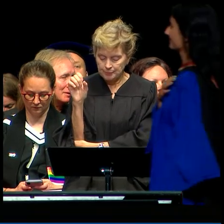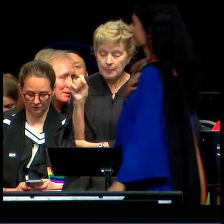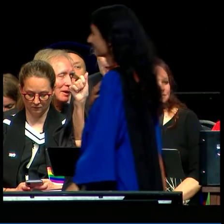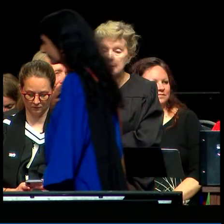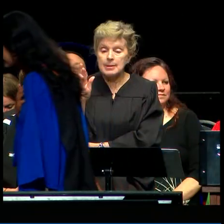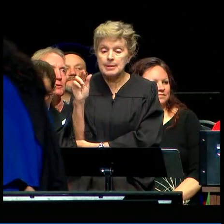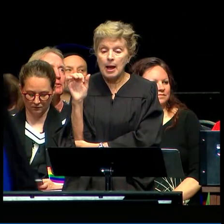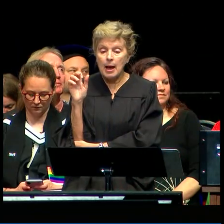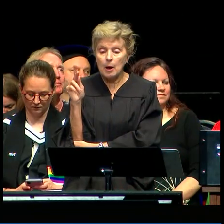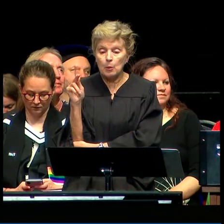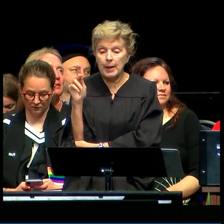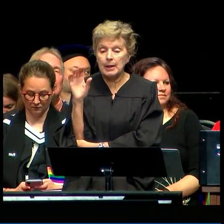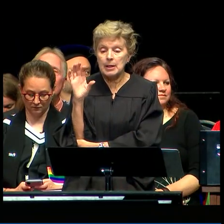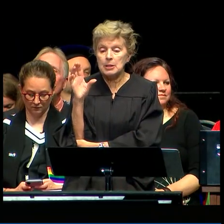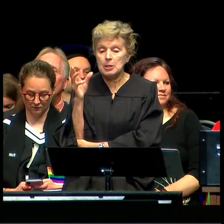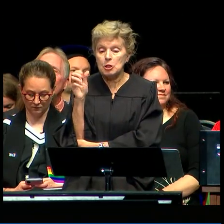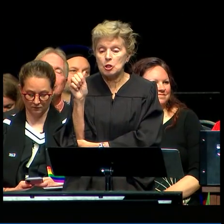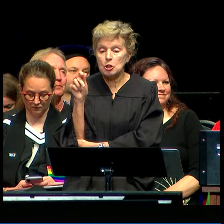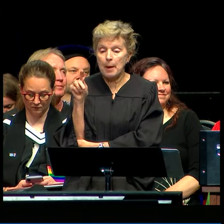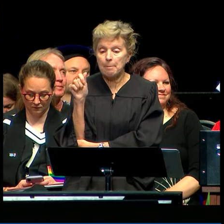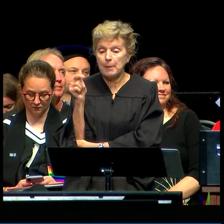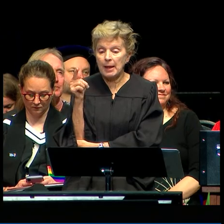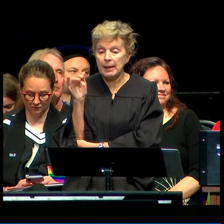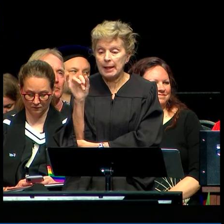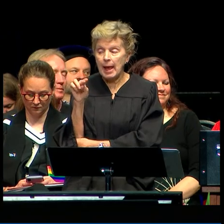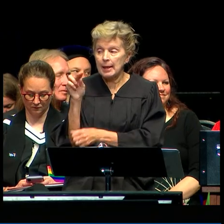Sarek Chapagan, with distinction.